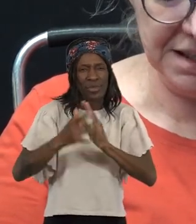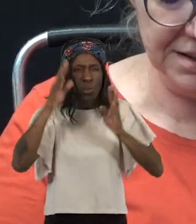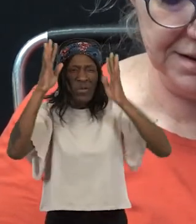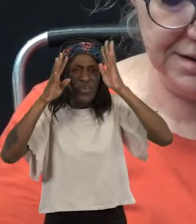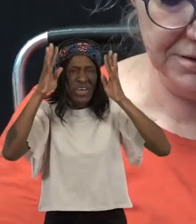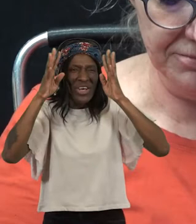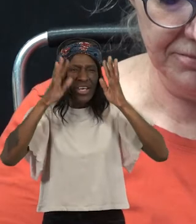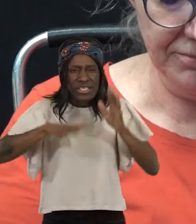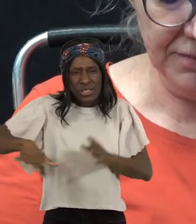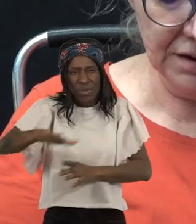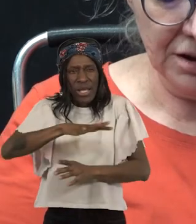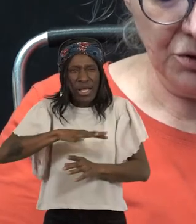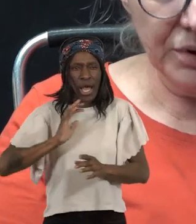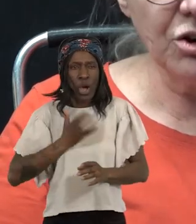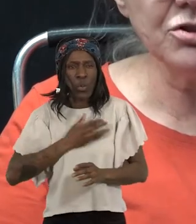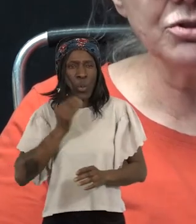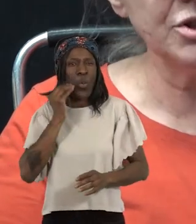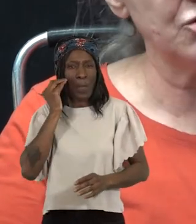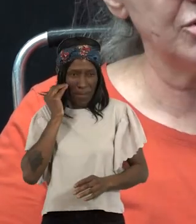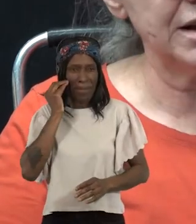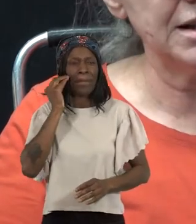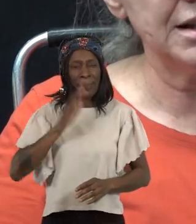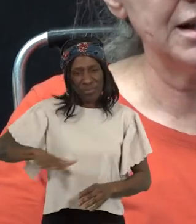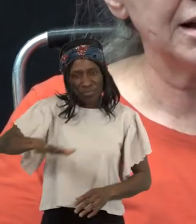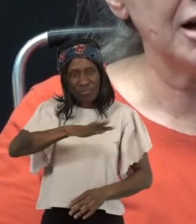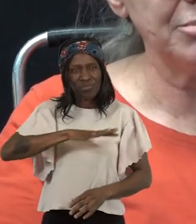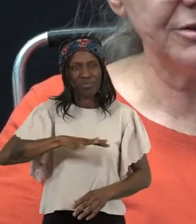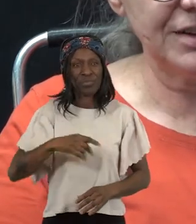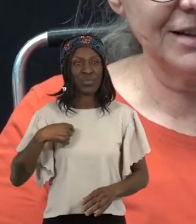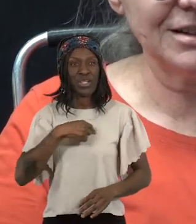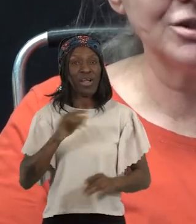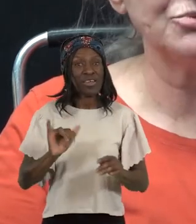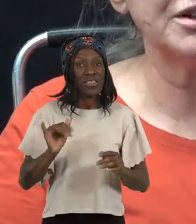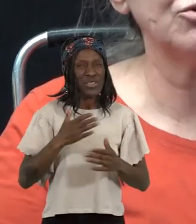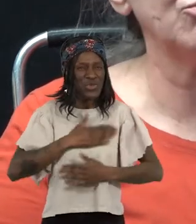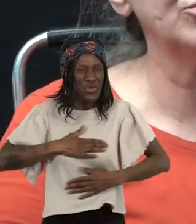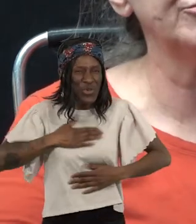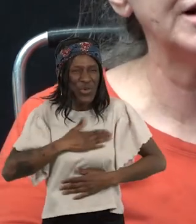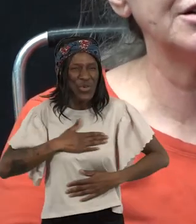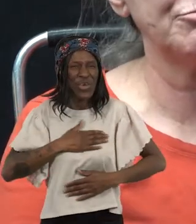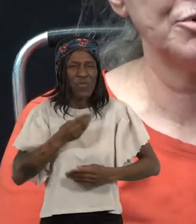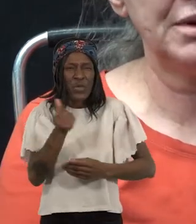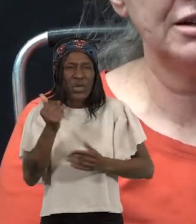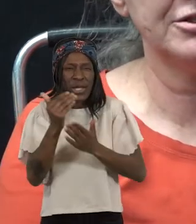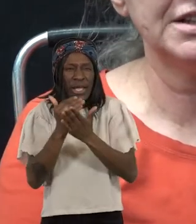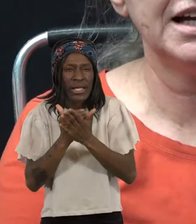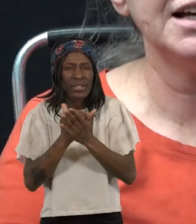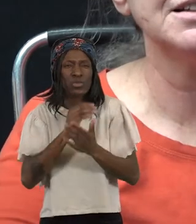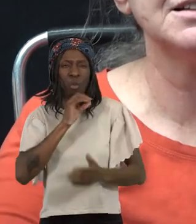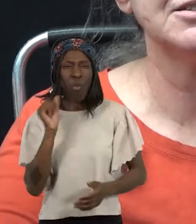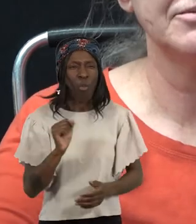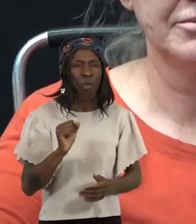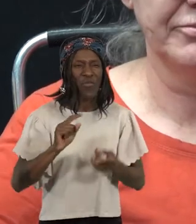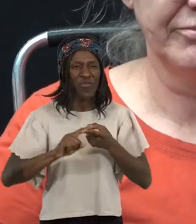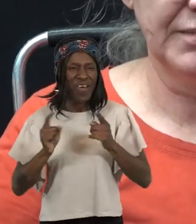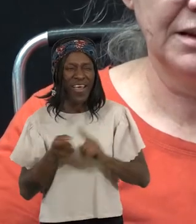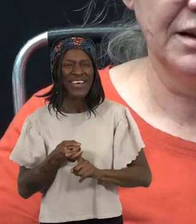small spaces. We also enjoyed a couple of lessons with an old friend of propeller